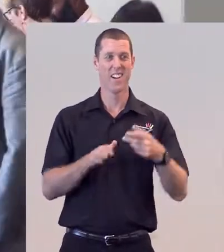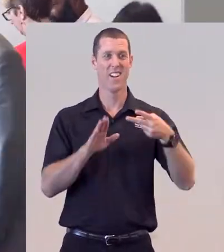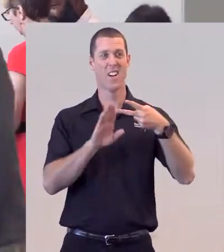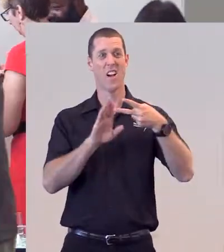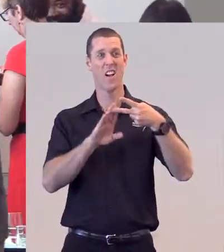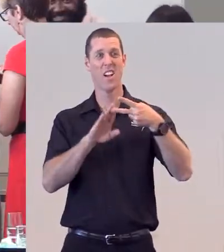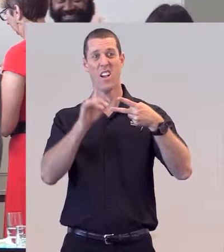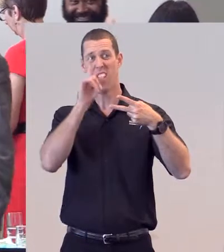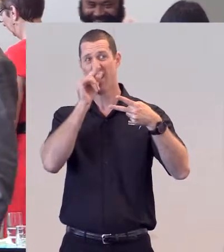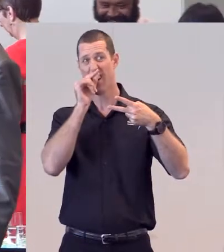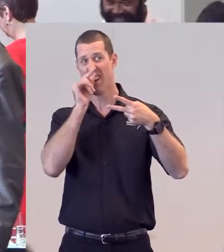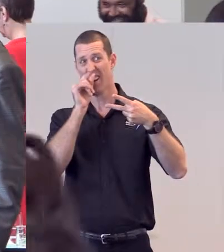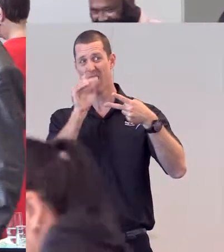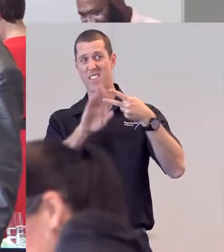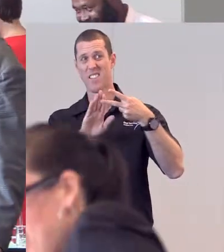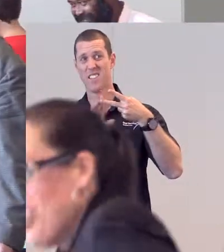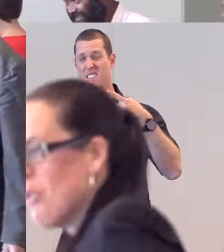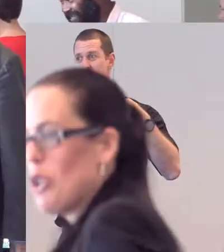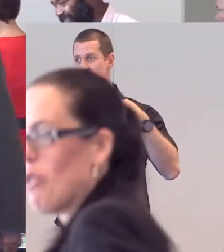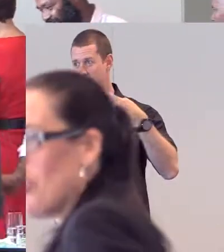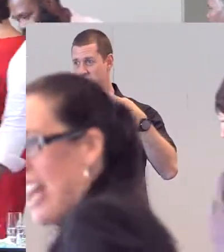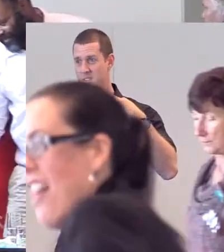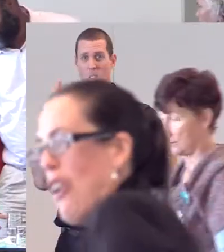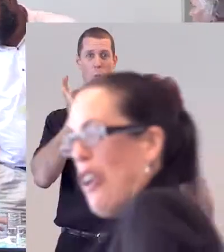might be a good idea.